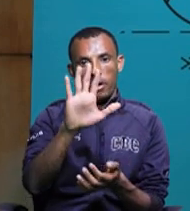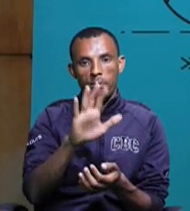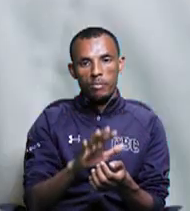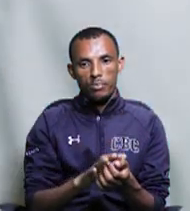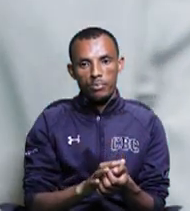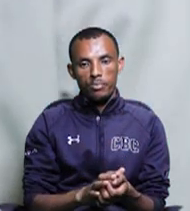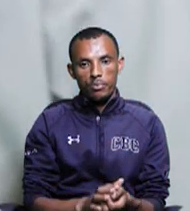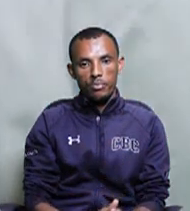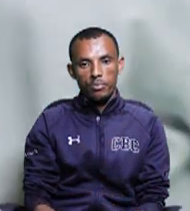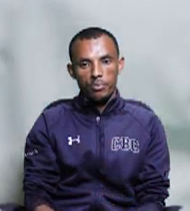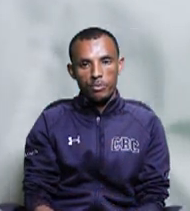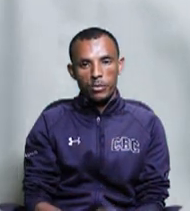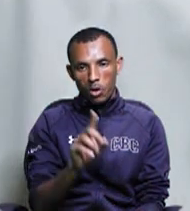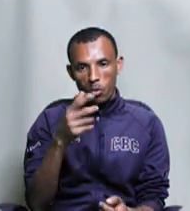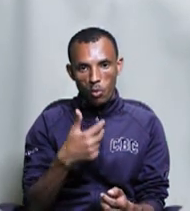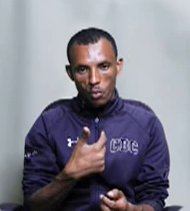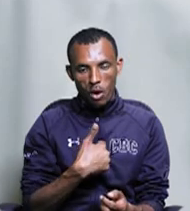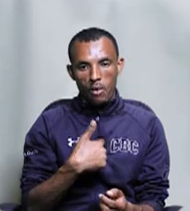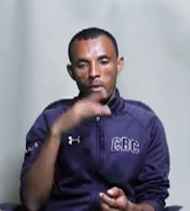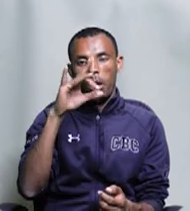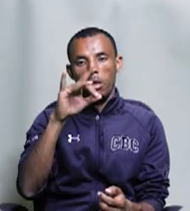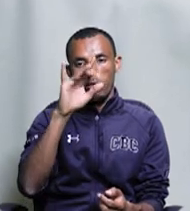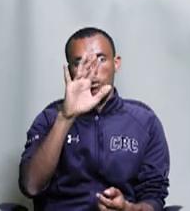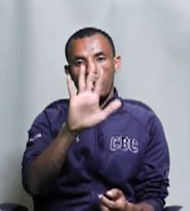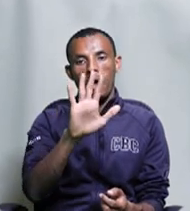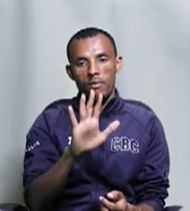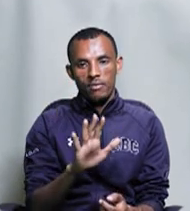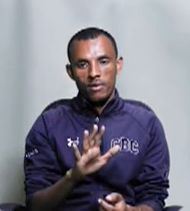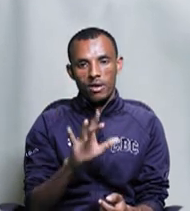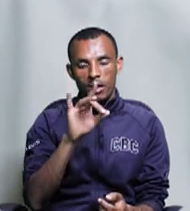84.5. You have